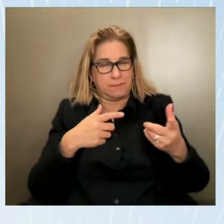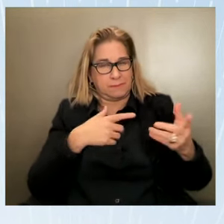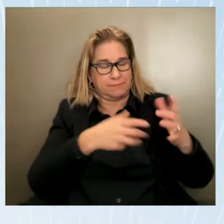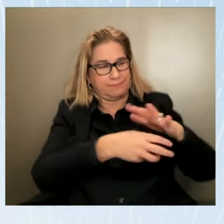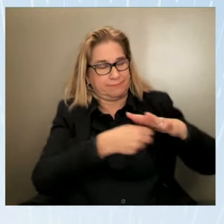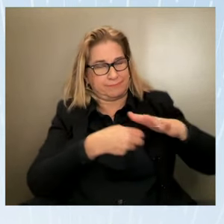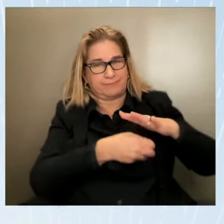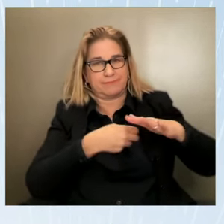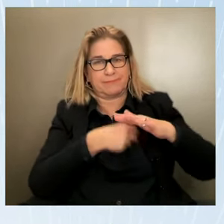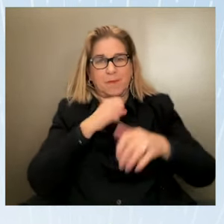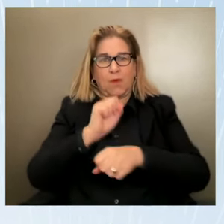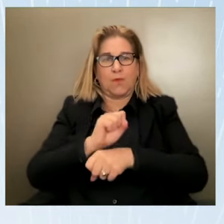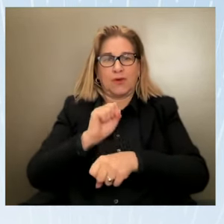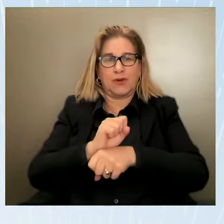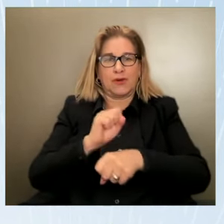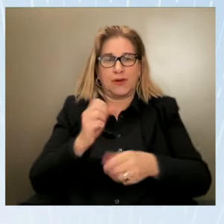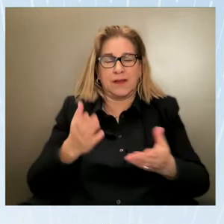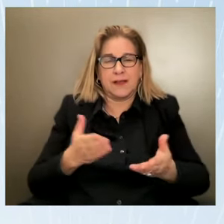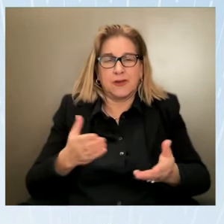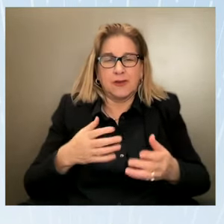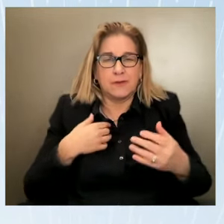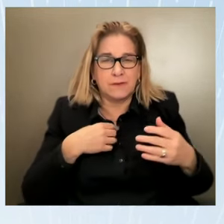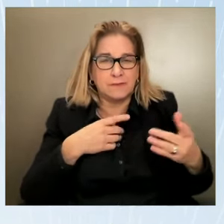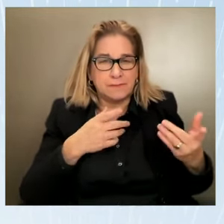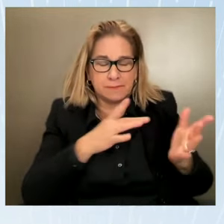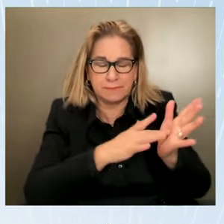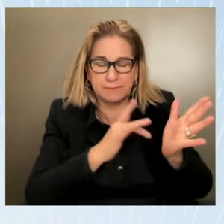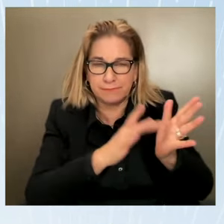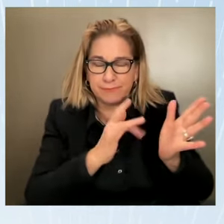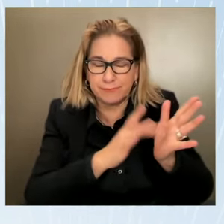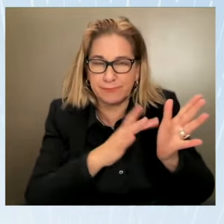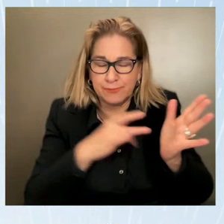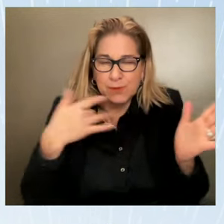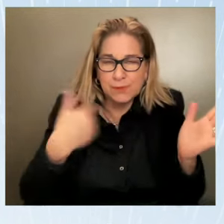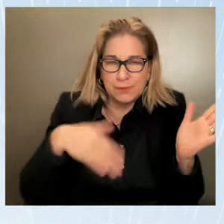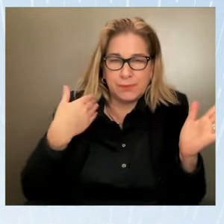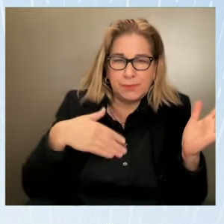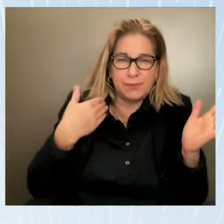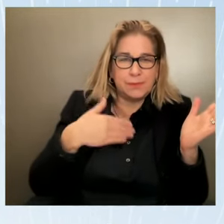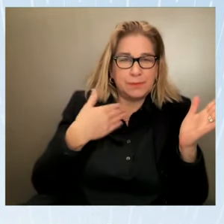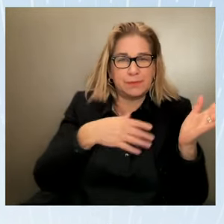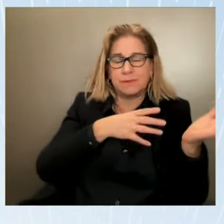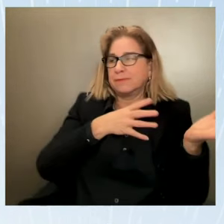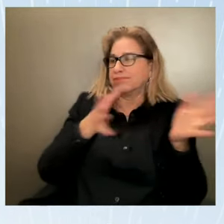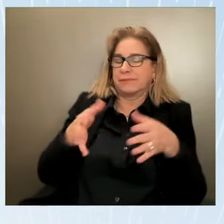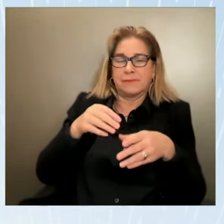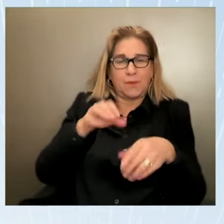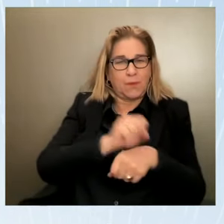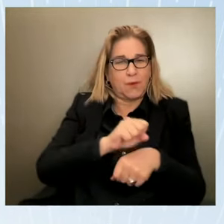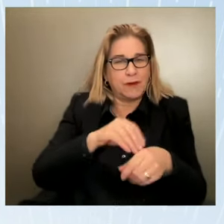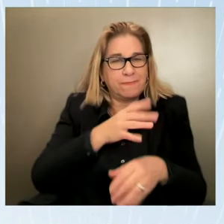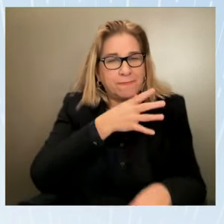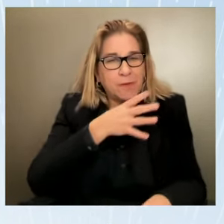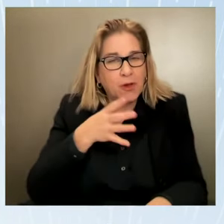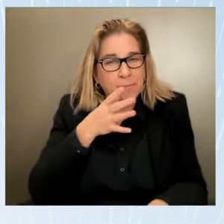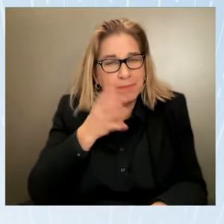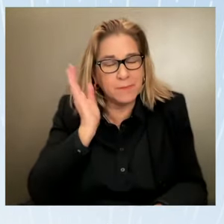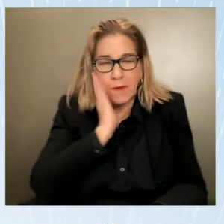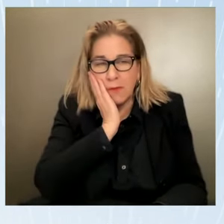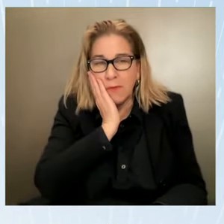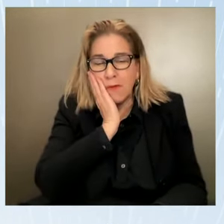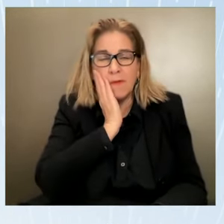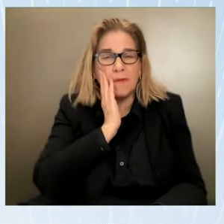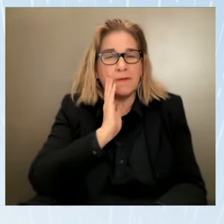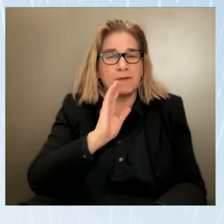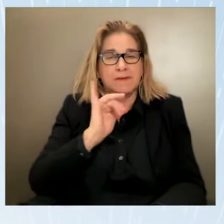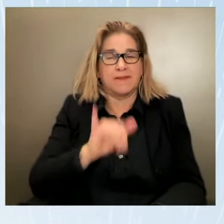process and on the farms in our communities. Beyond these efforts, know that USDA has established an independent equity